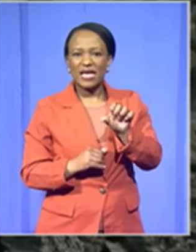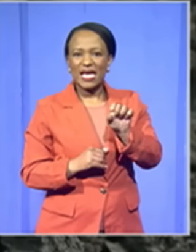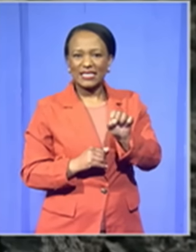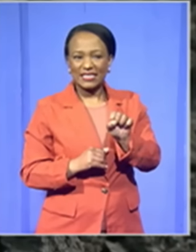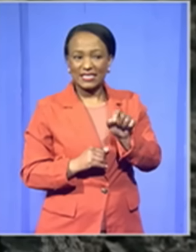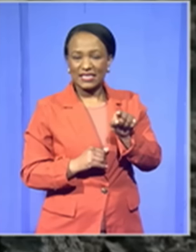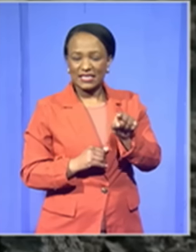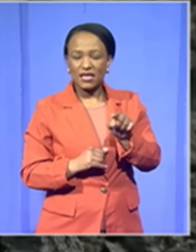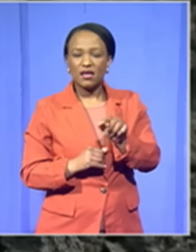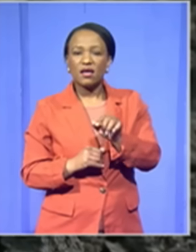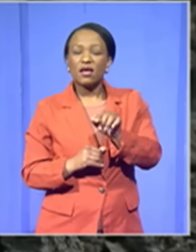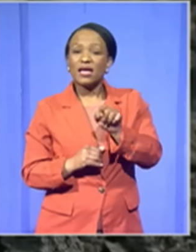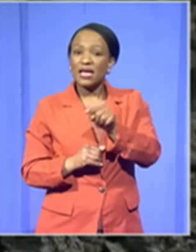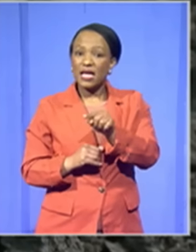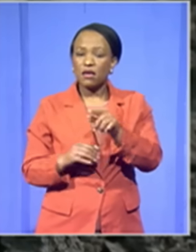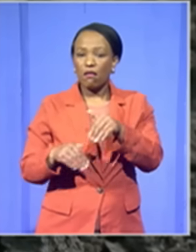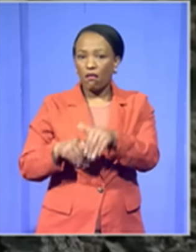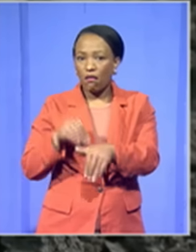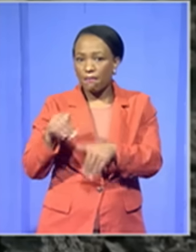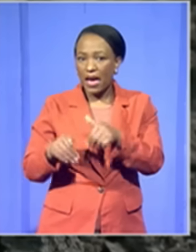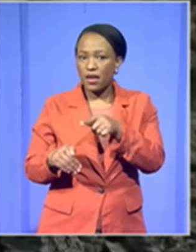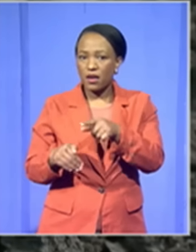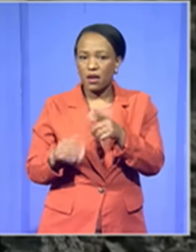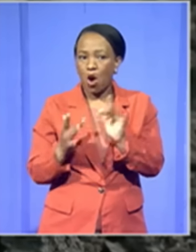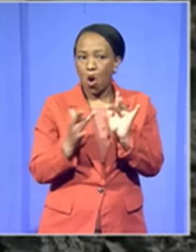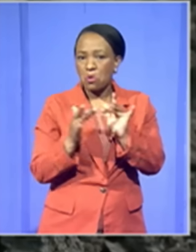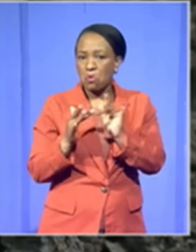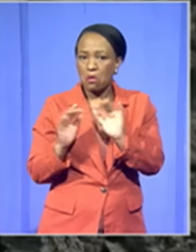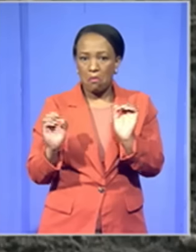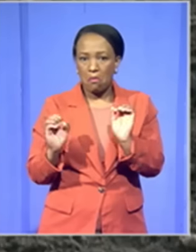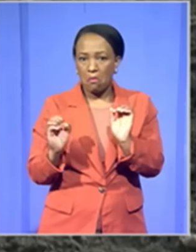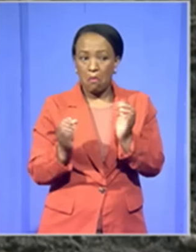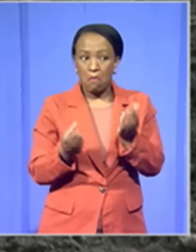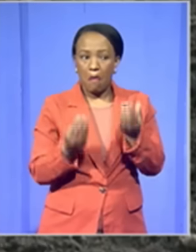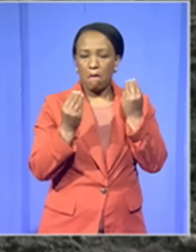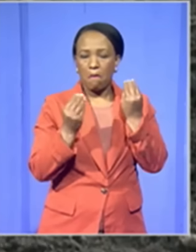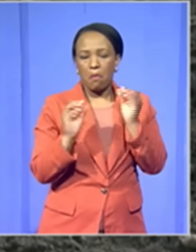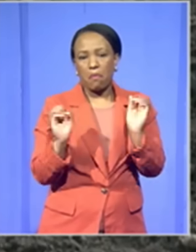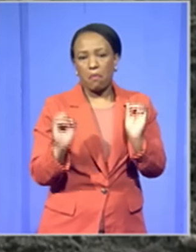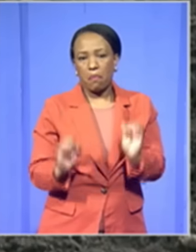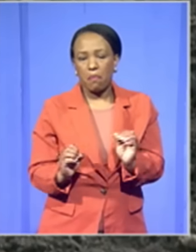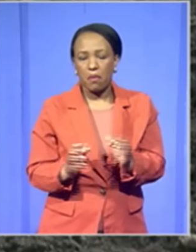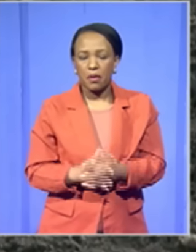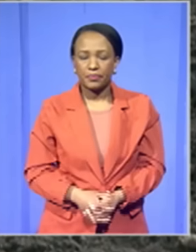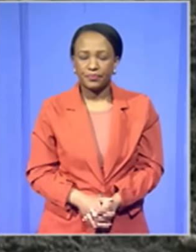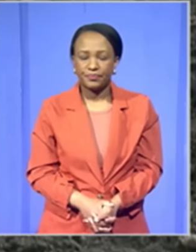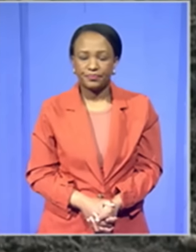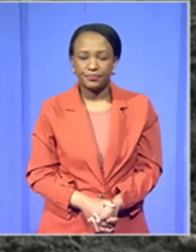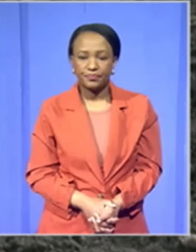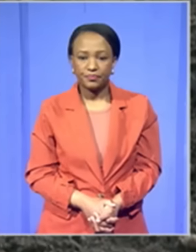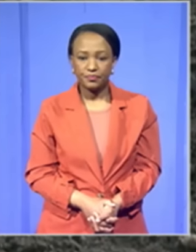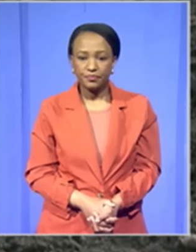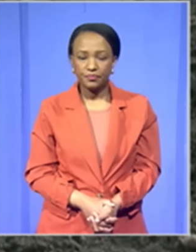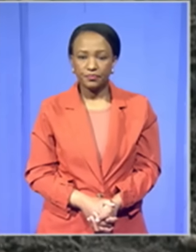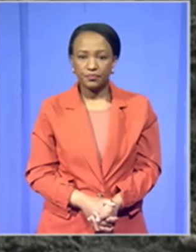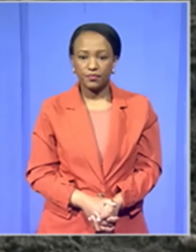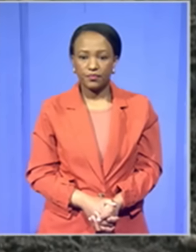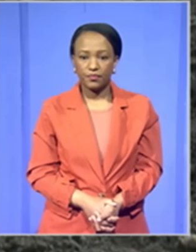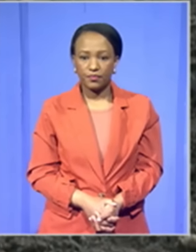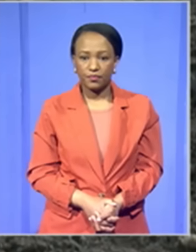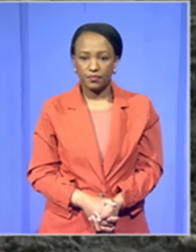moepo wa Ilan Skral fela ga ra kgona go ba fitlhelela. Ke Thabiso Moss wa dikgang tsa SABC